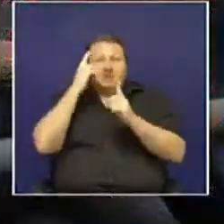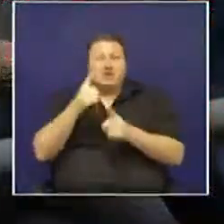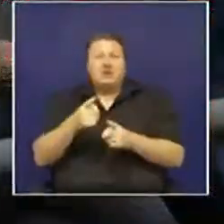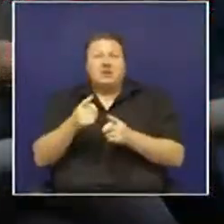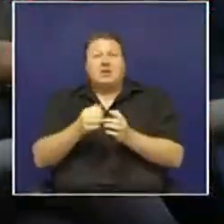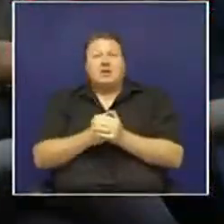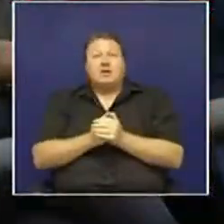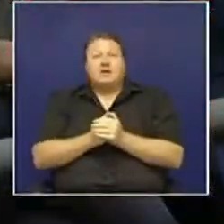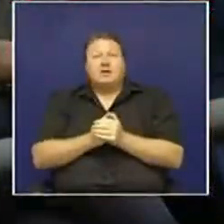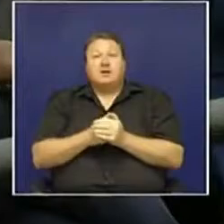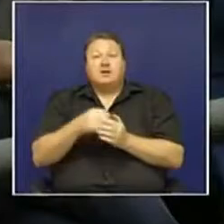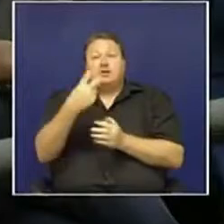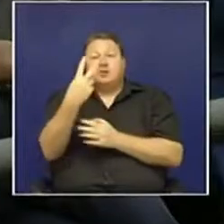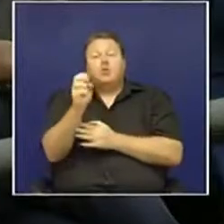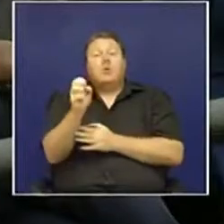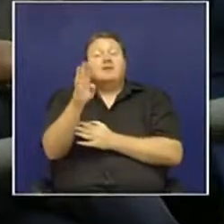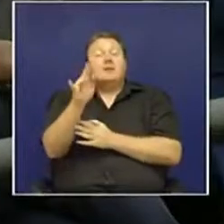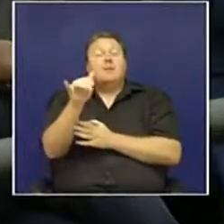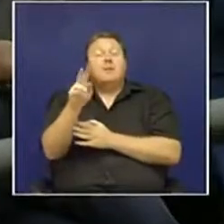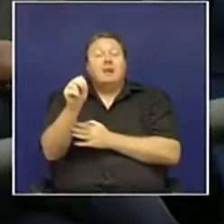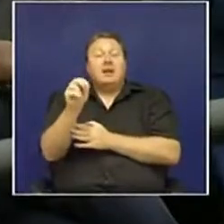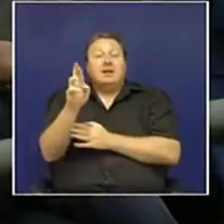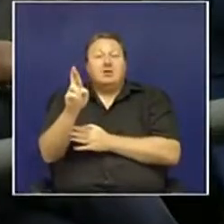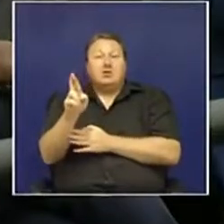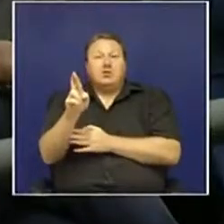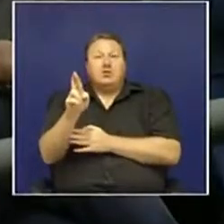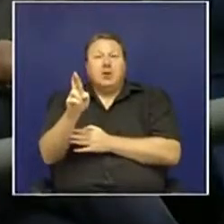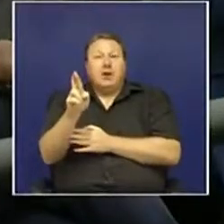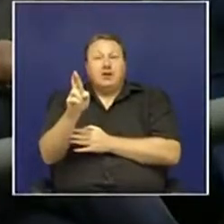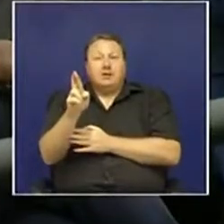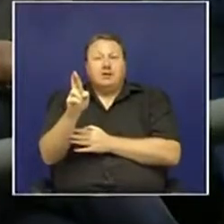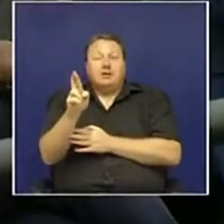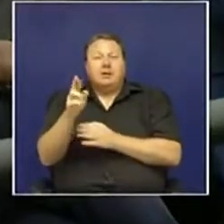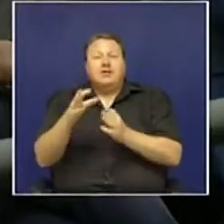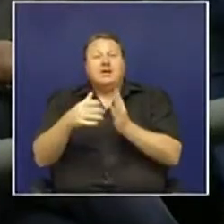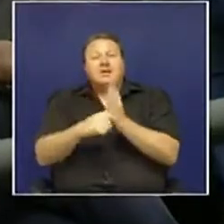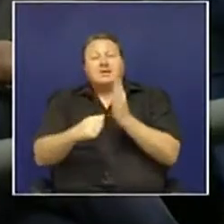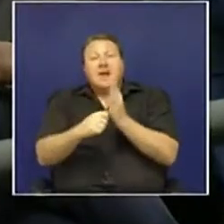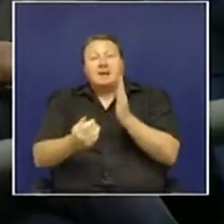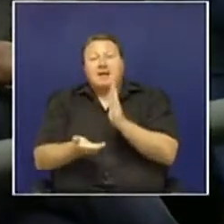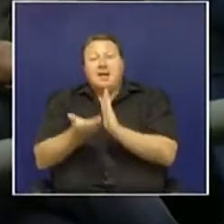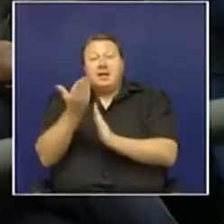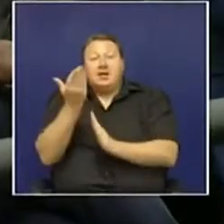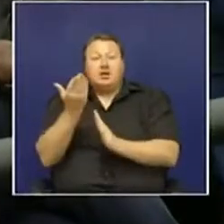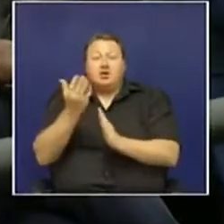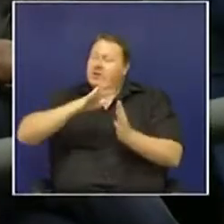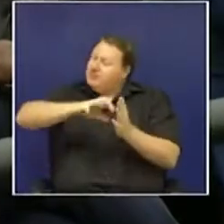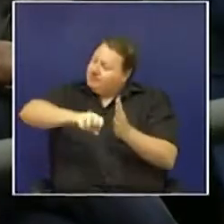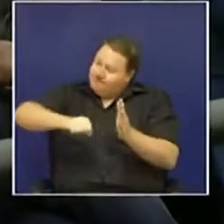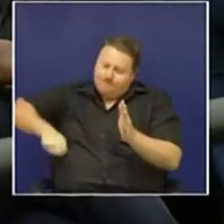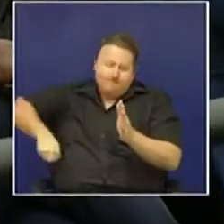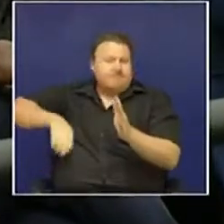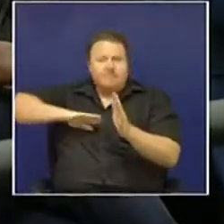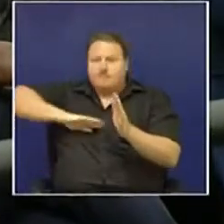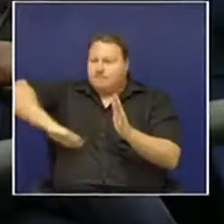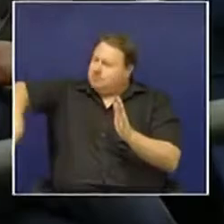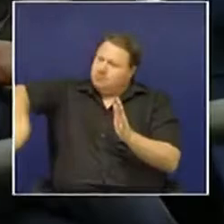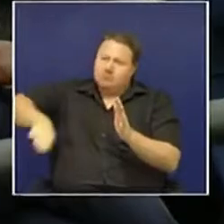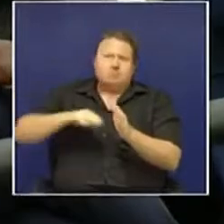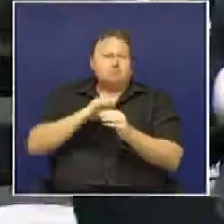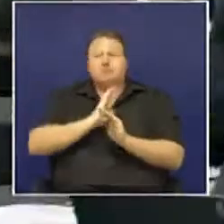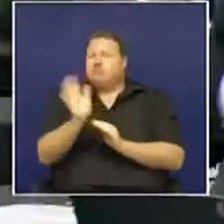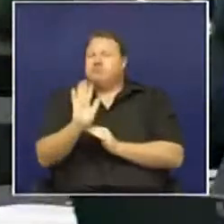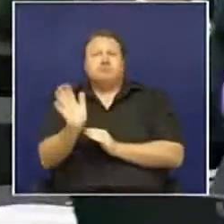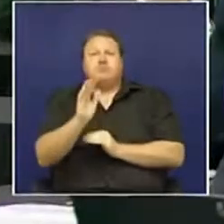the 20 billion in tax increases provisionally included in the May 25 budget.